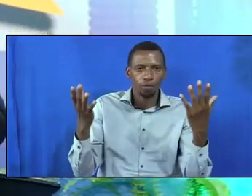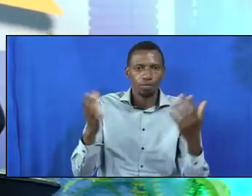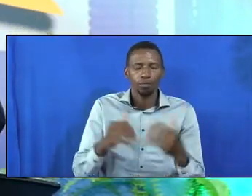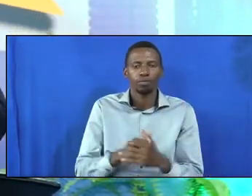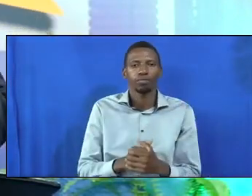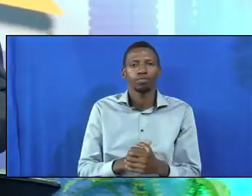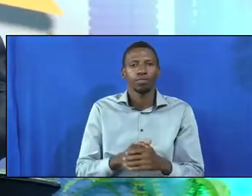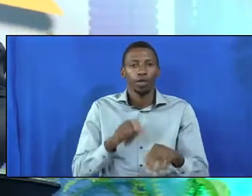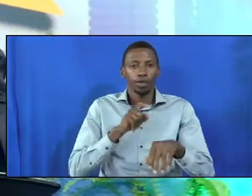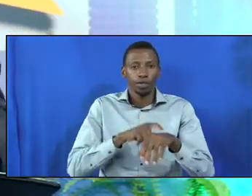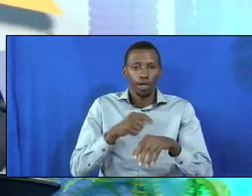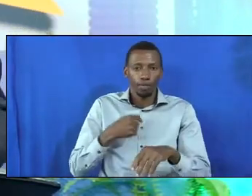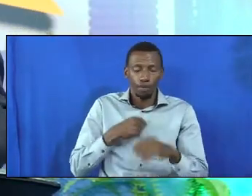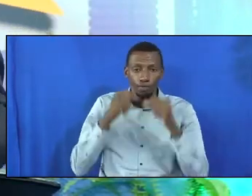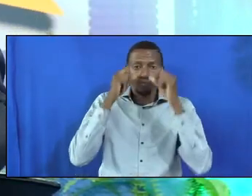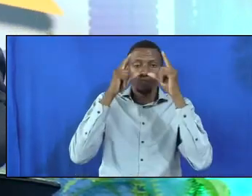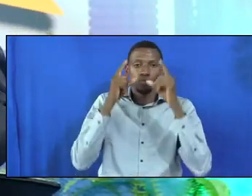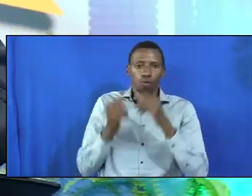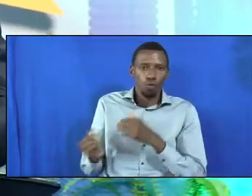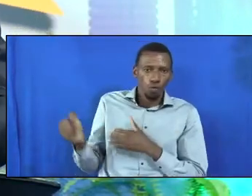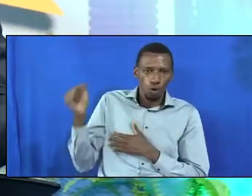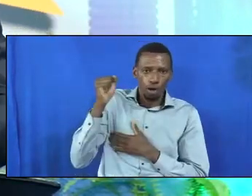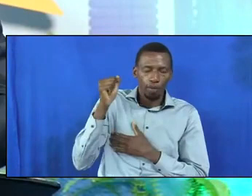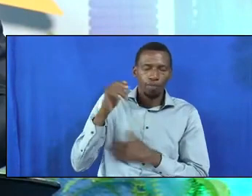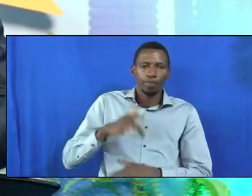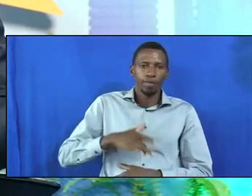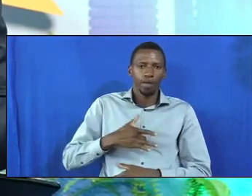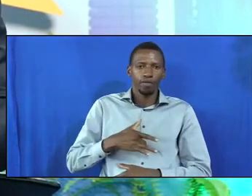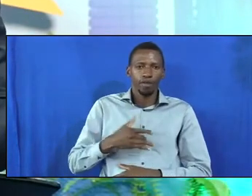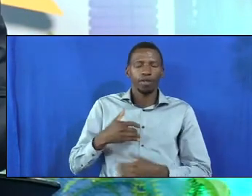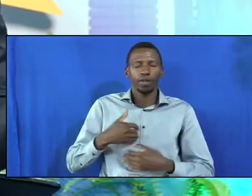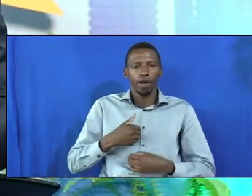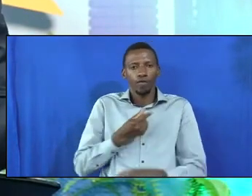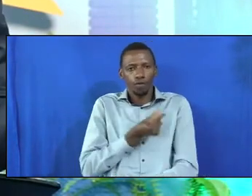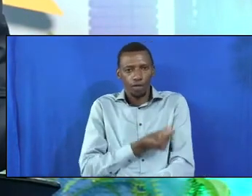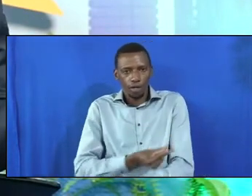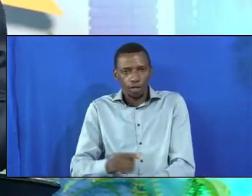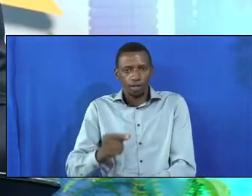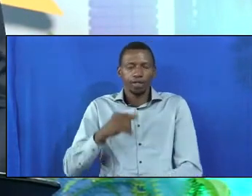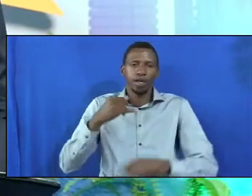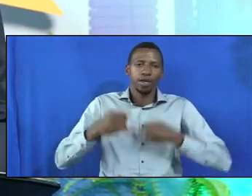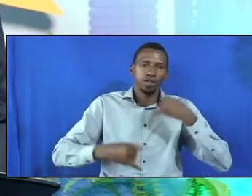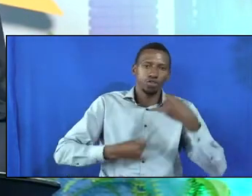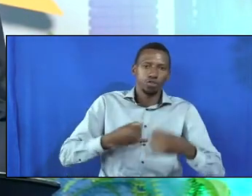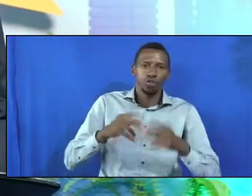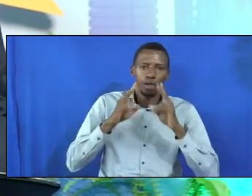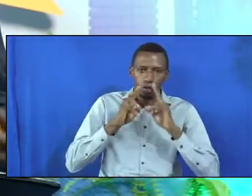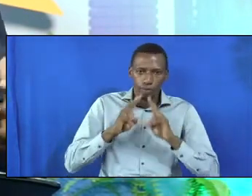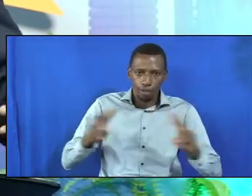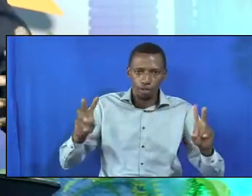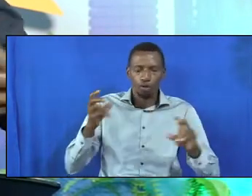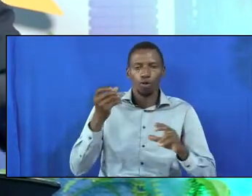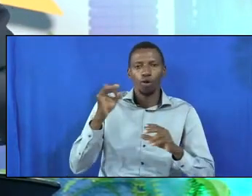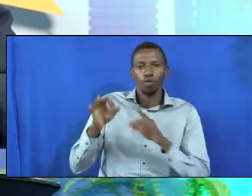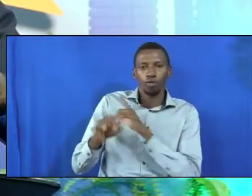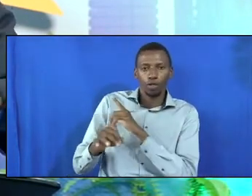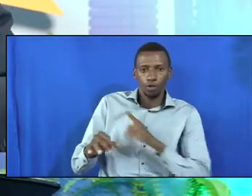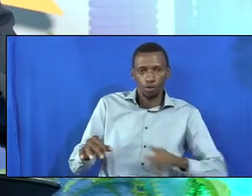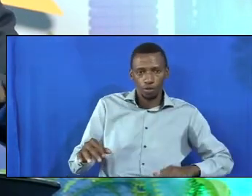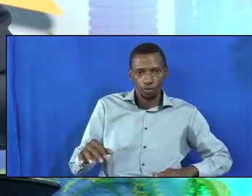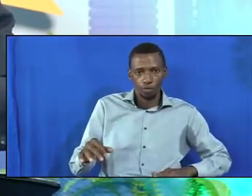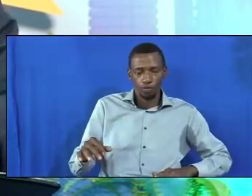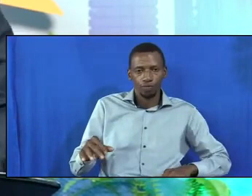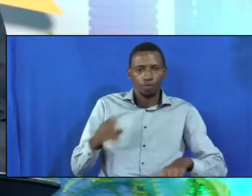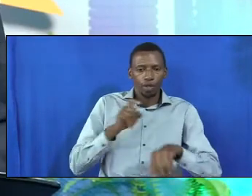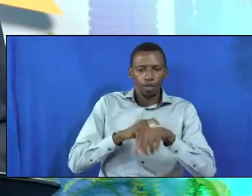When I woke up, I felt I had the grace of the Lord, I had the joy of the Lord, had the peace of the Lord. But when I have come to